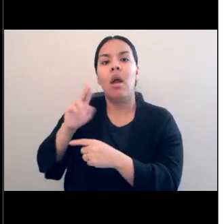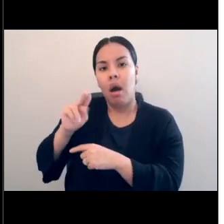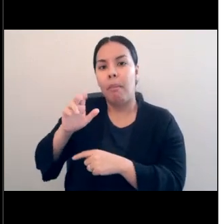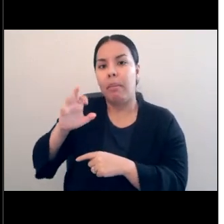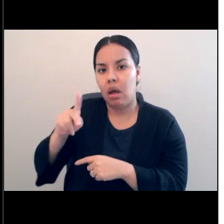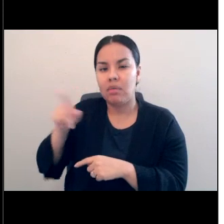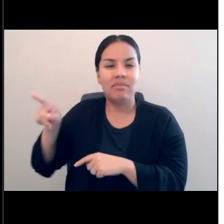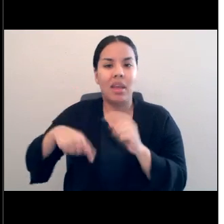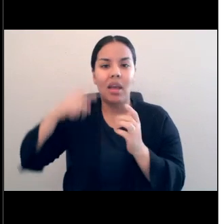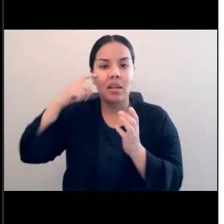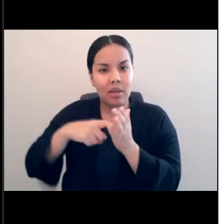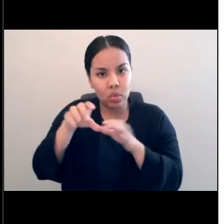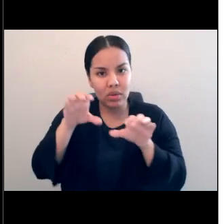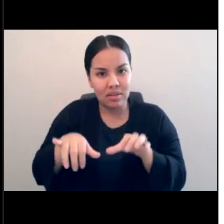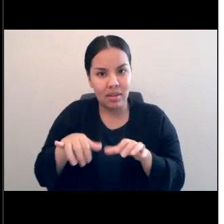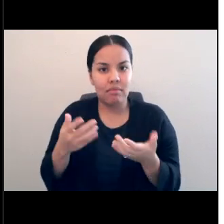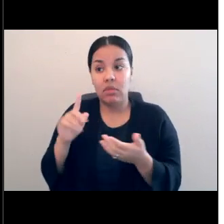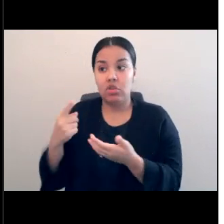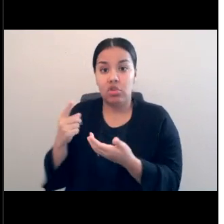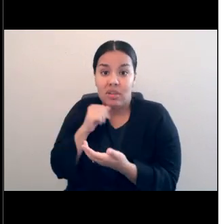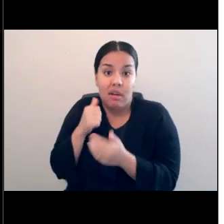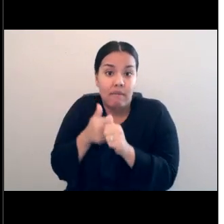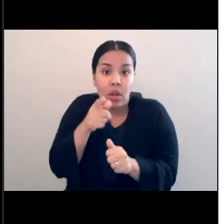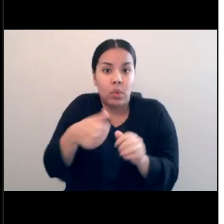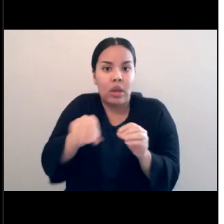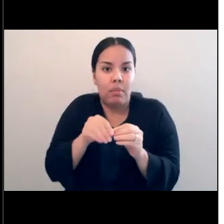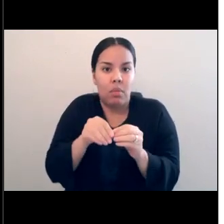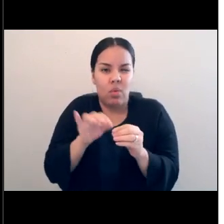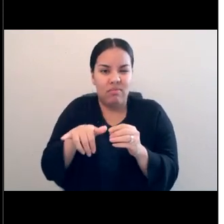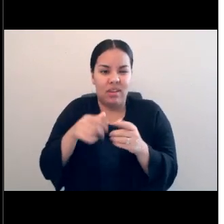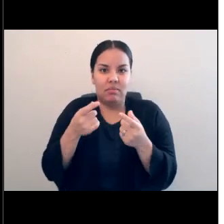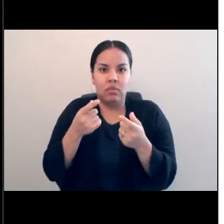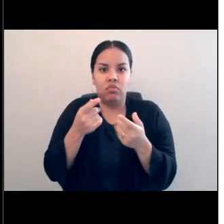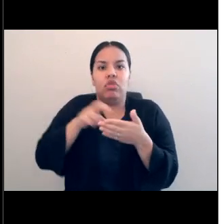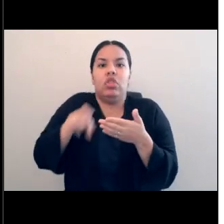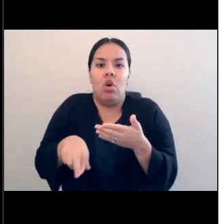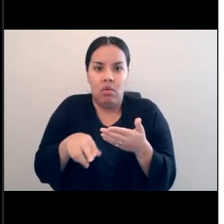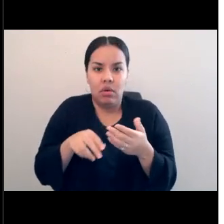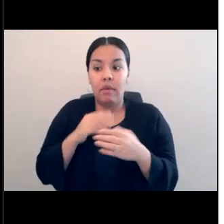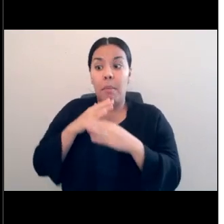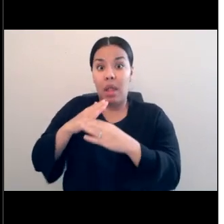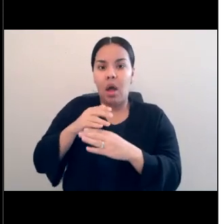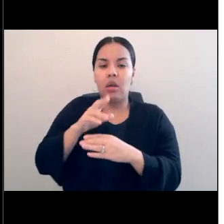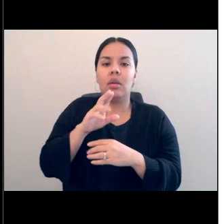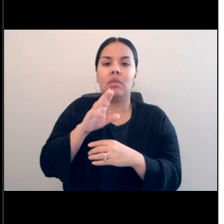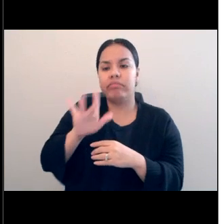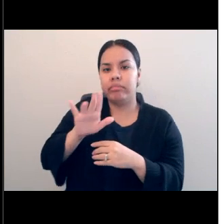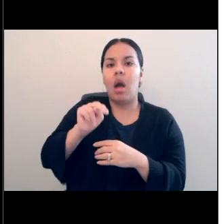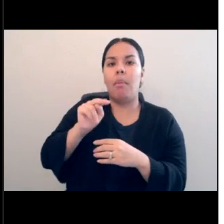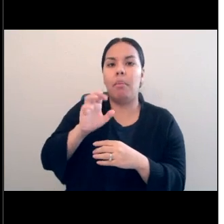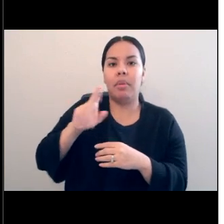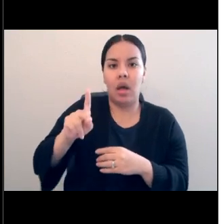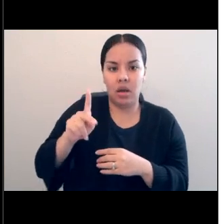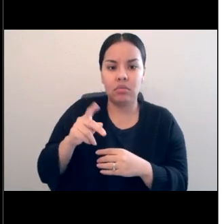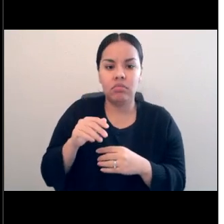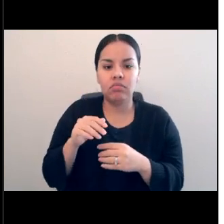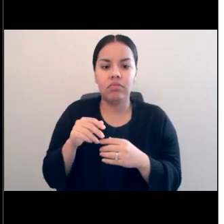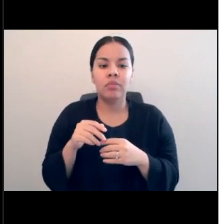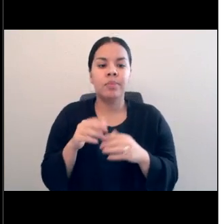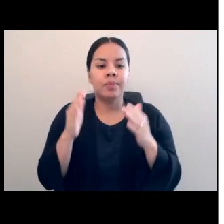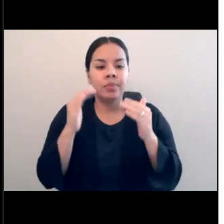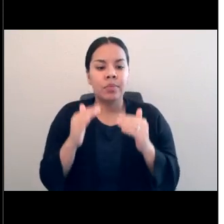just that they're no longer following you. And then I think this is important for me